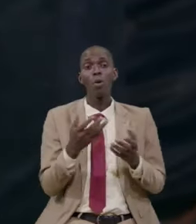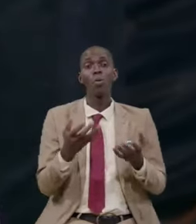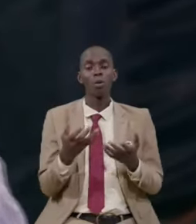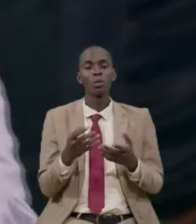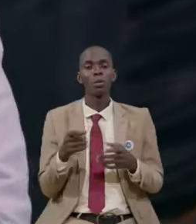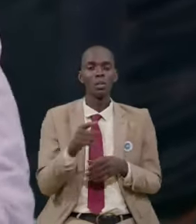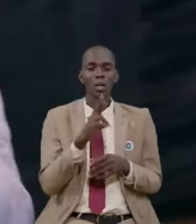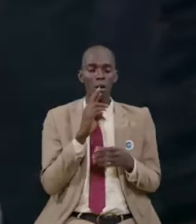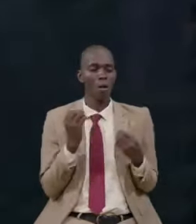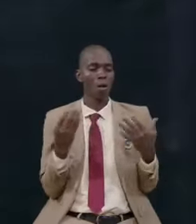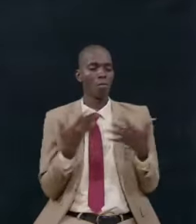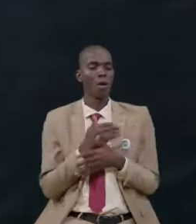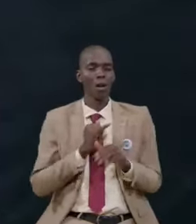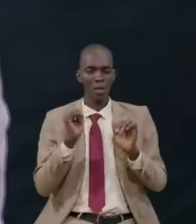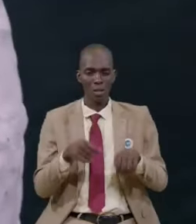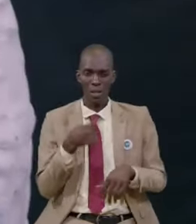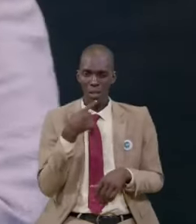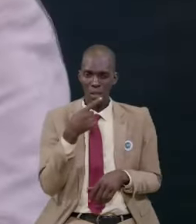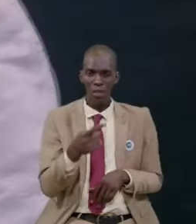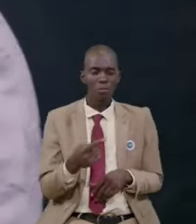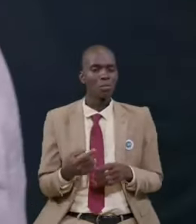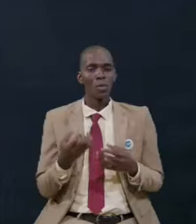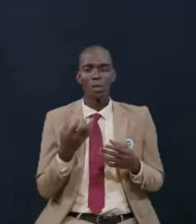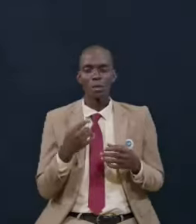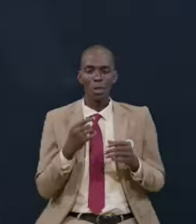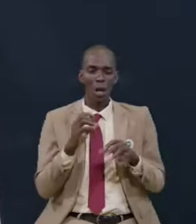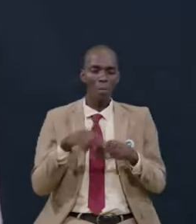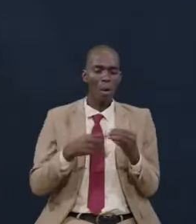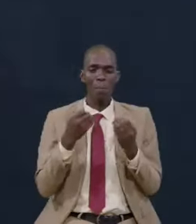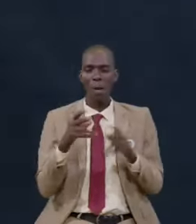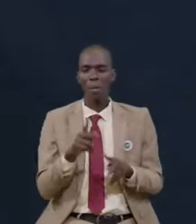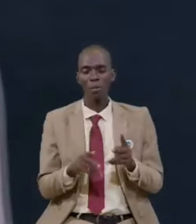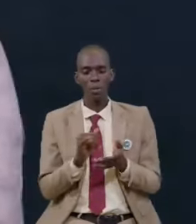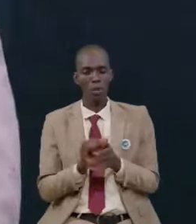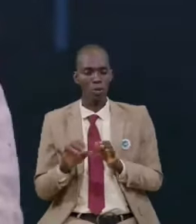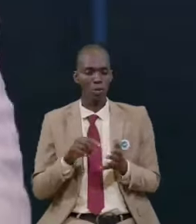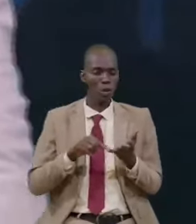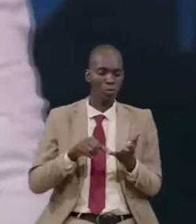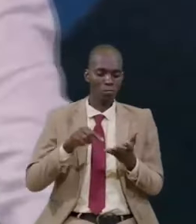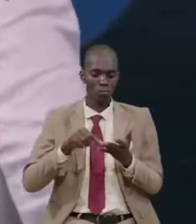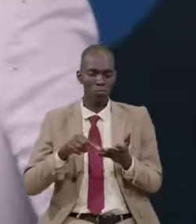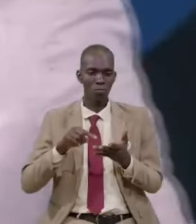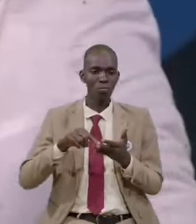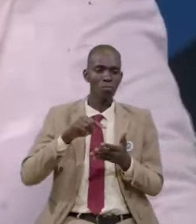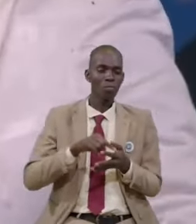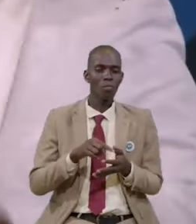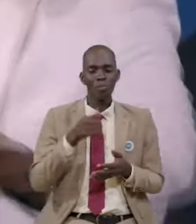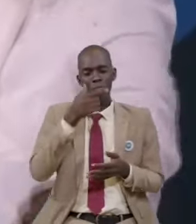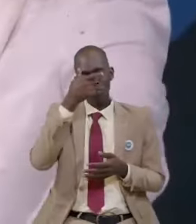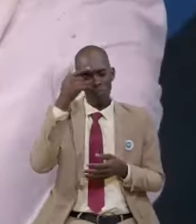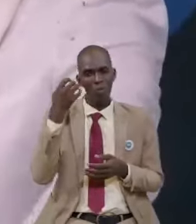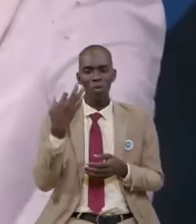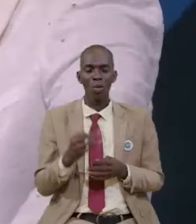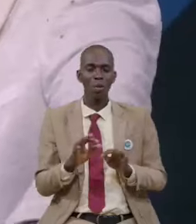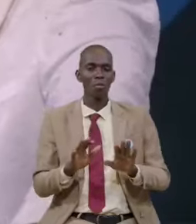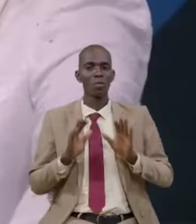you a number of people, they do this, they do this, they do that because of fear. Somebody carries a